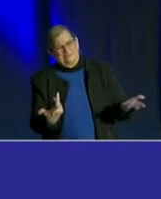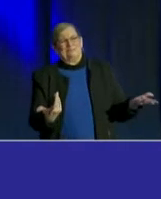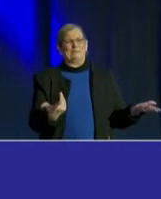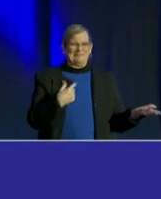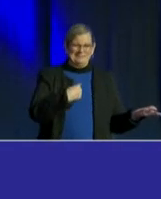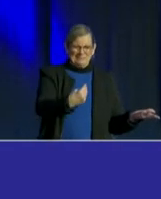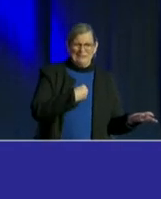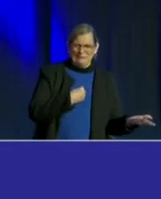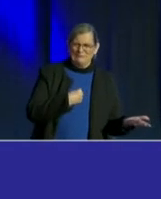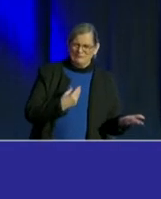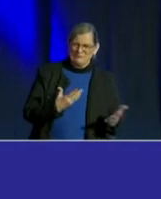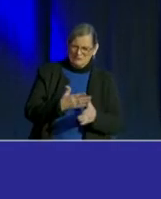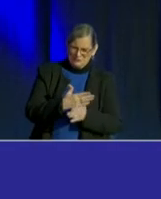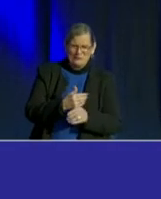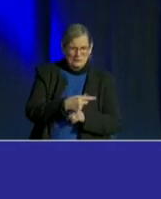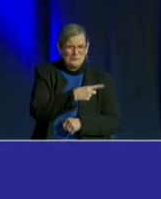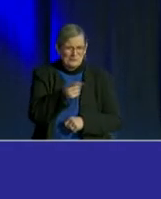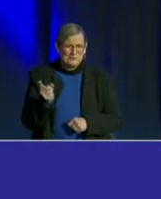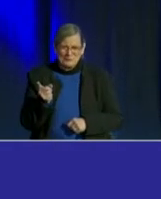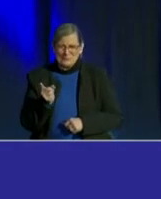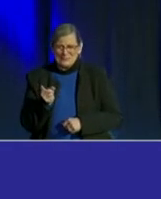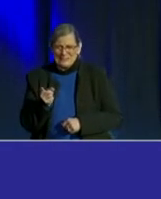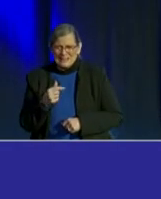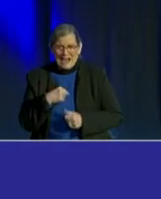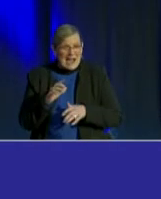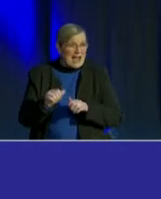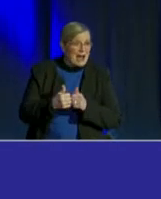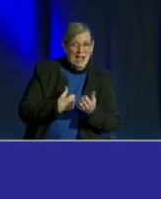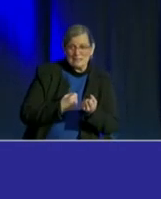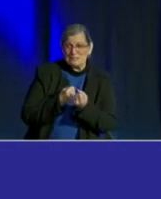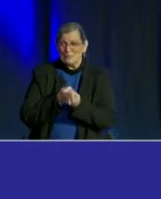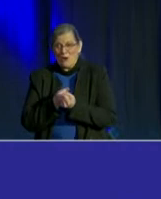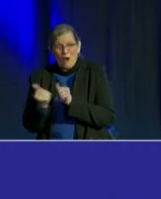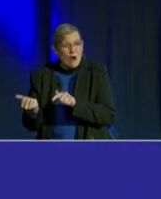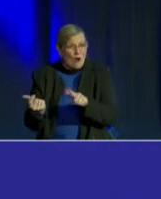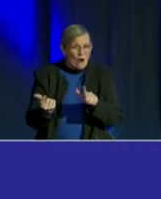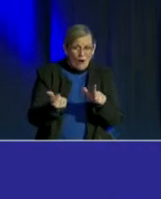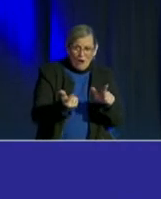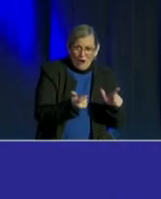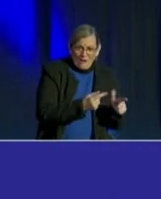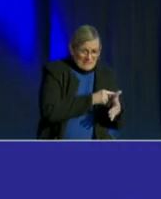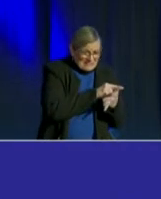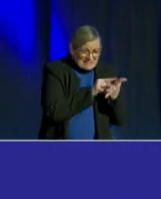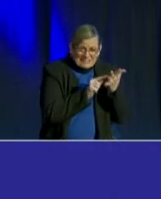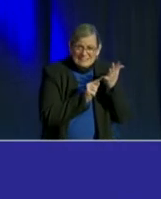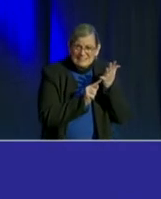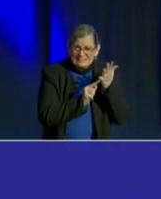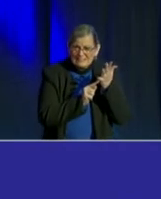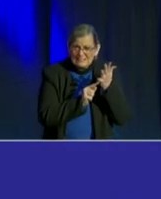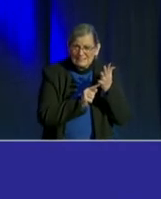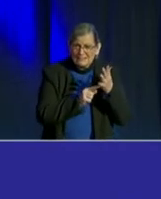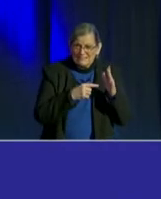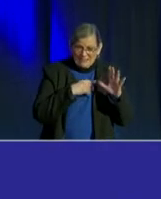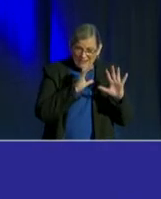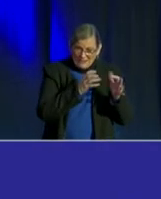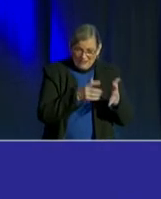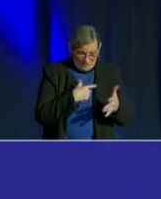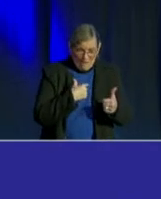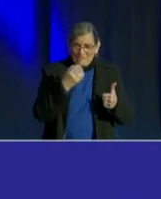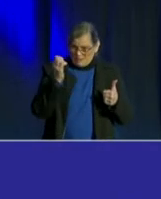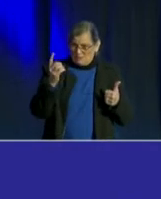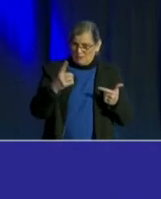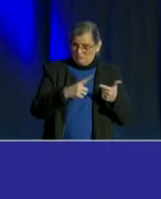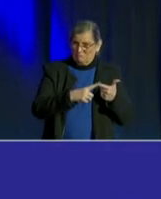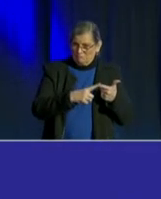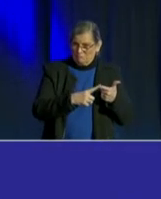let me share with you how we support all of the rest of the clusters here. You got education.